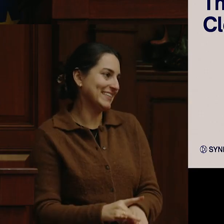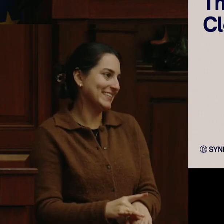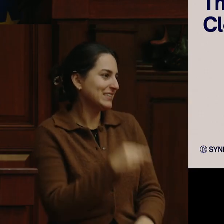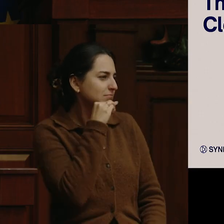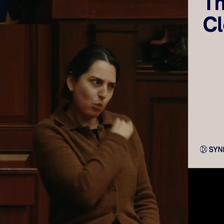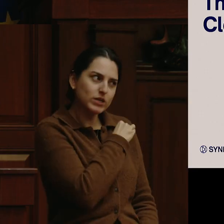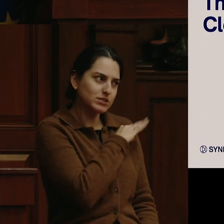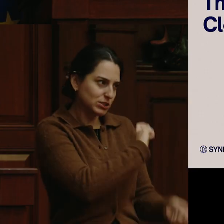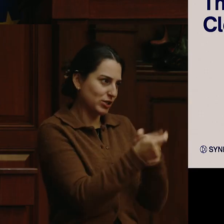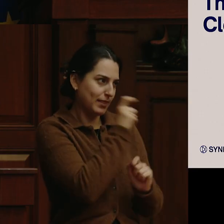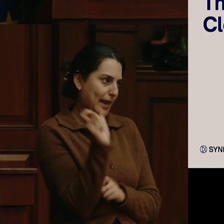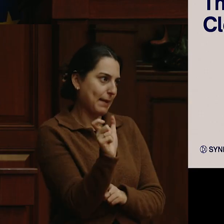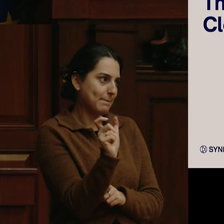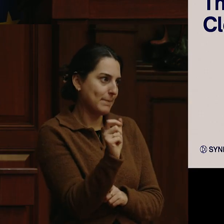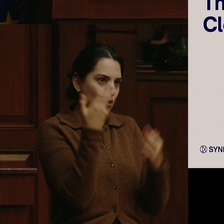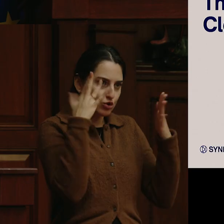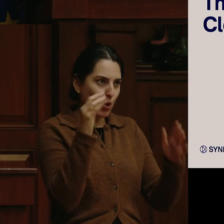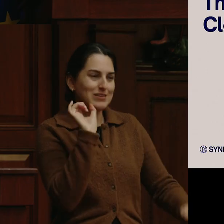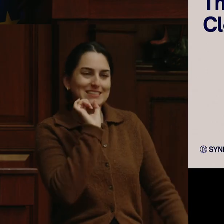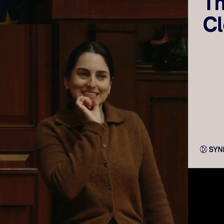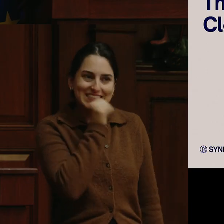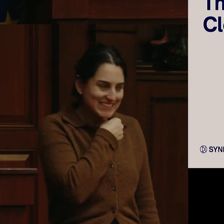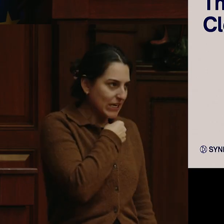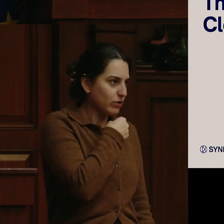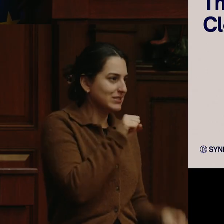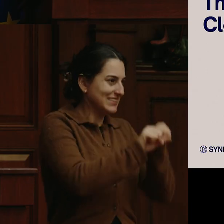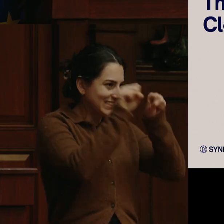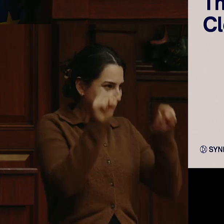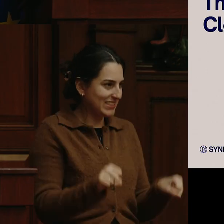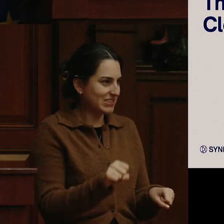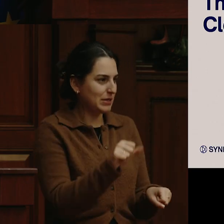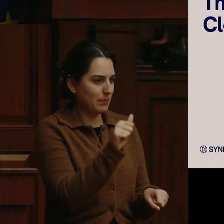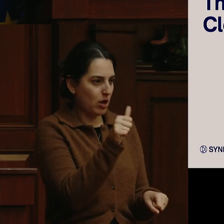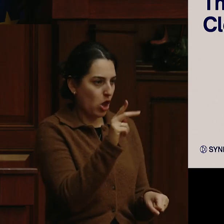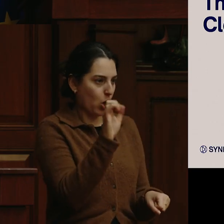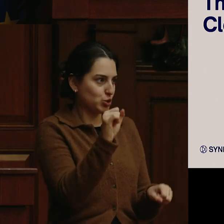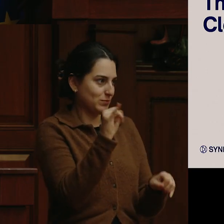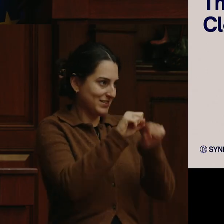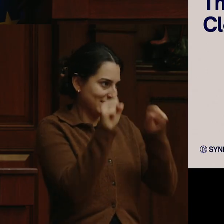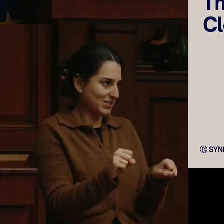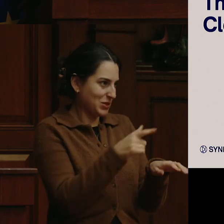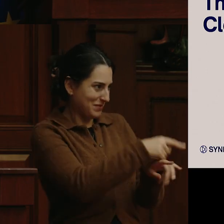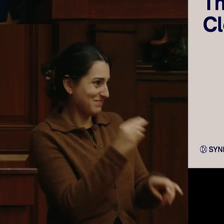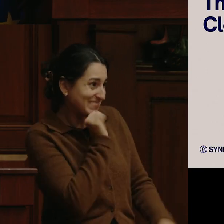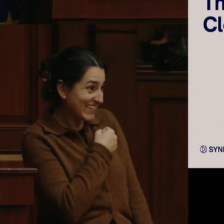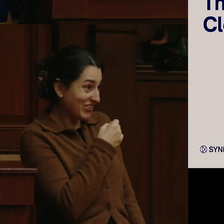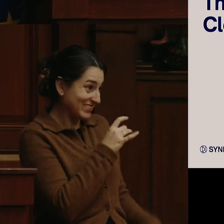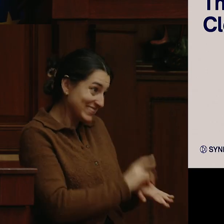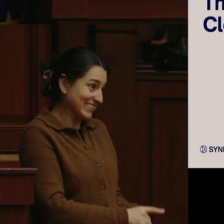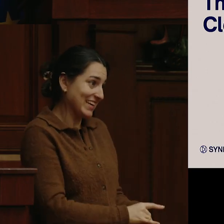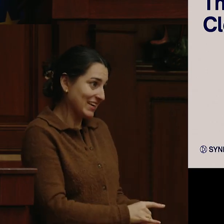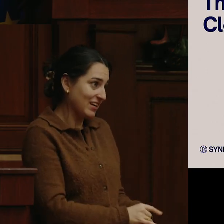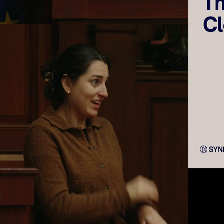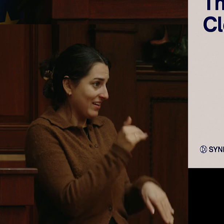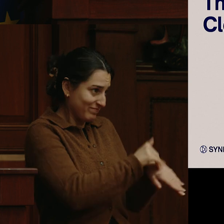matters because it reflects the serious, systemic, autoimmune nature of this condition, one which